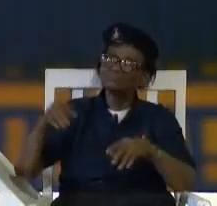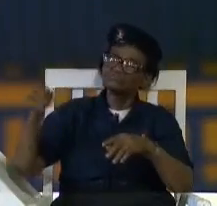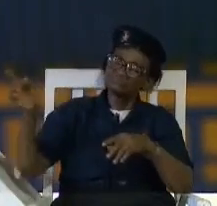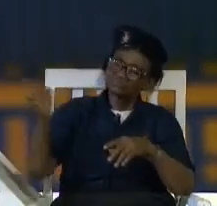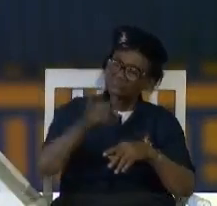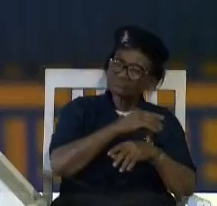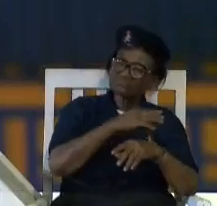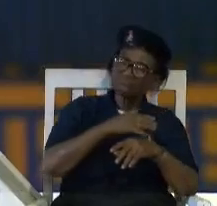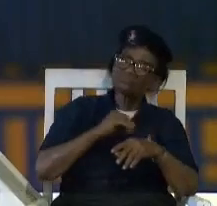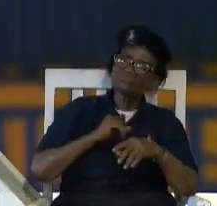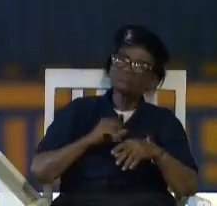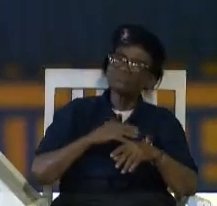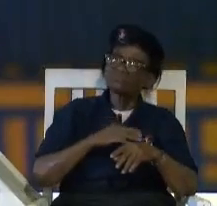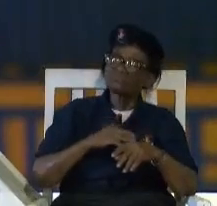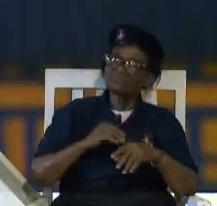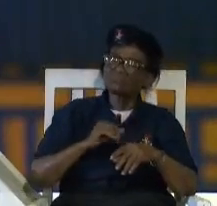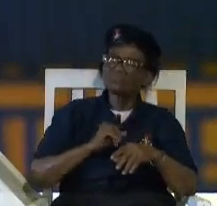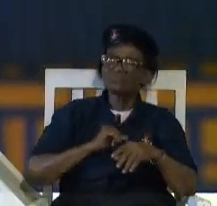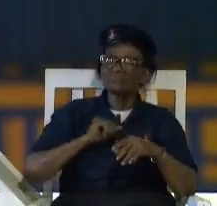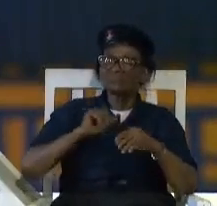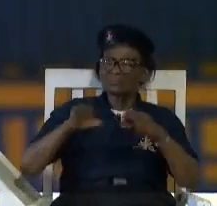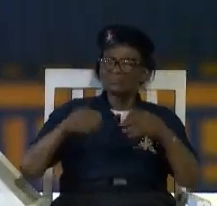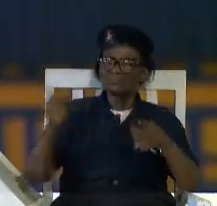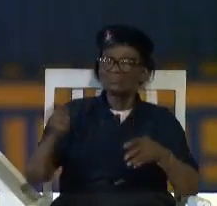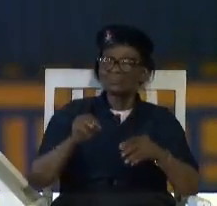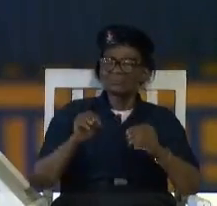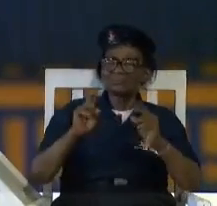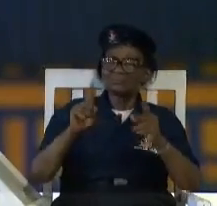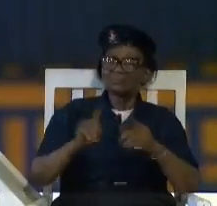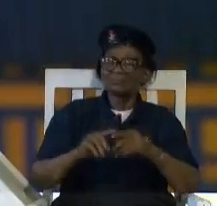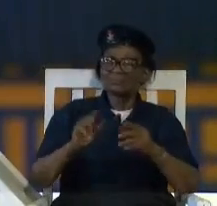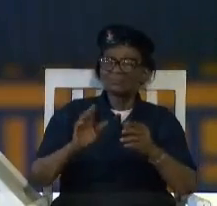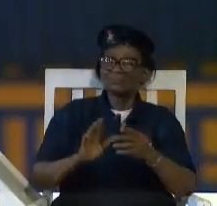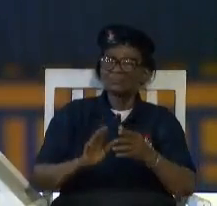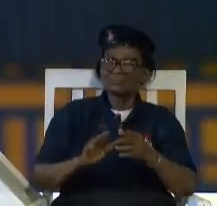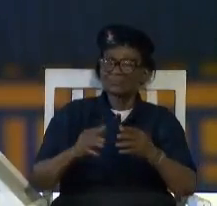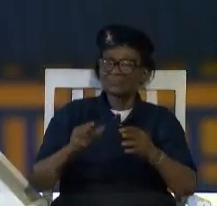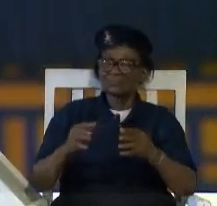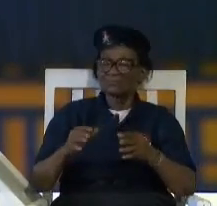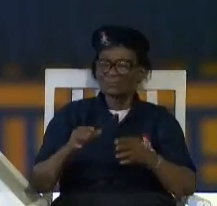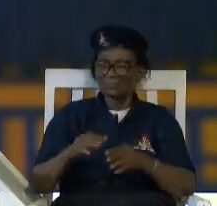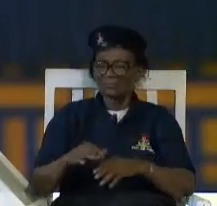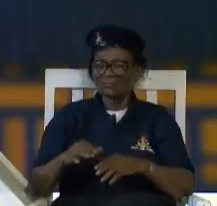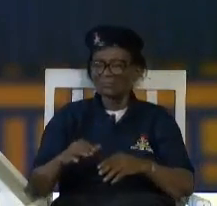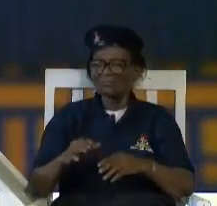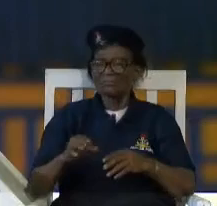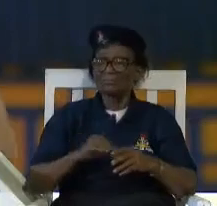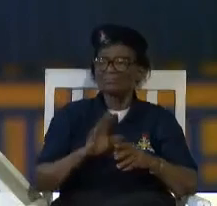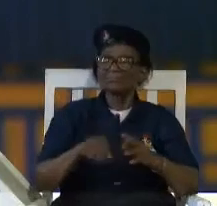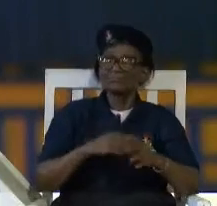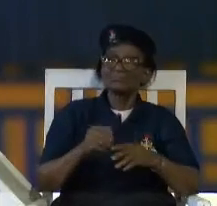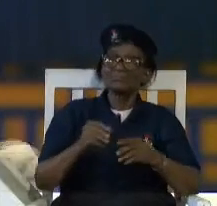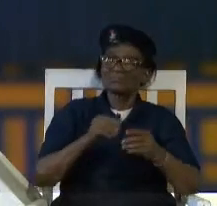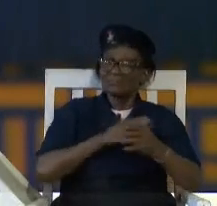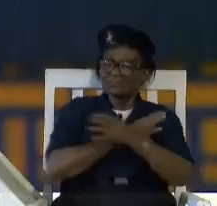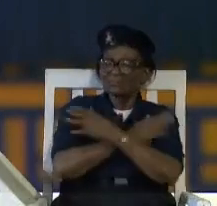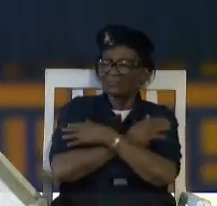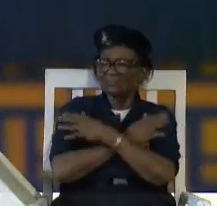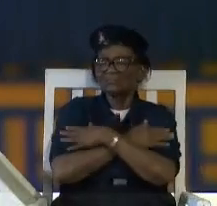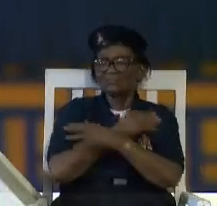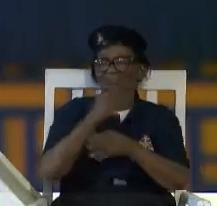I give you an opportunity to clap. But all of a sudden, the Holy Spirit came